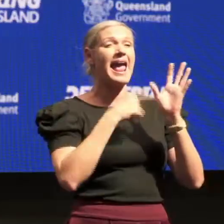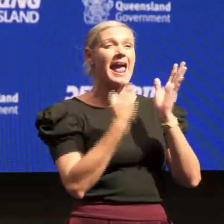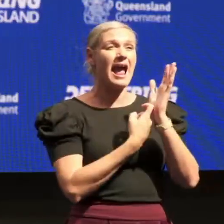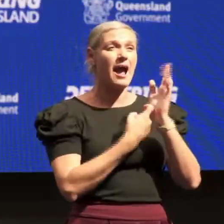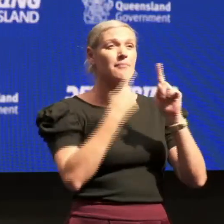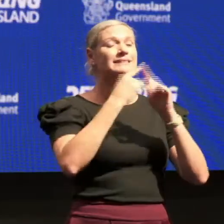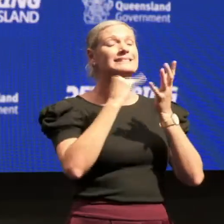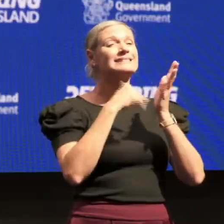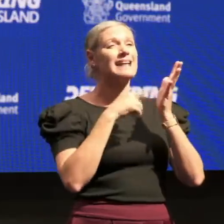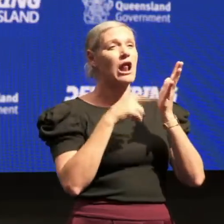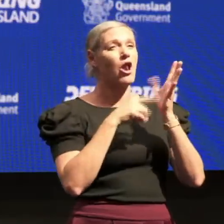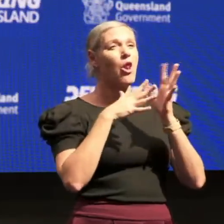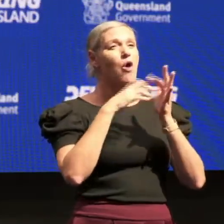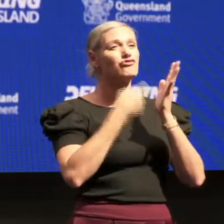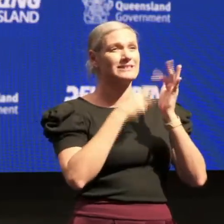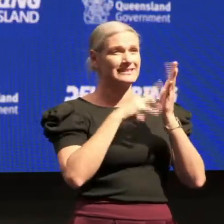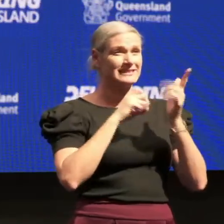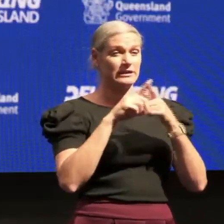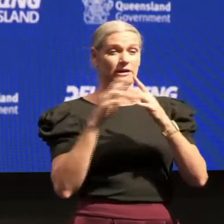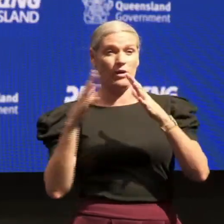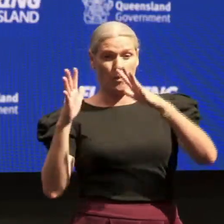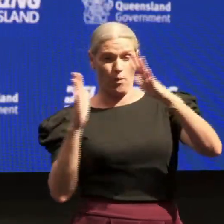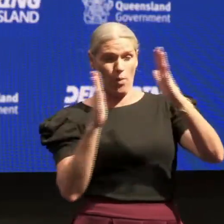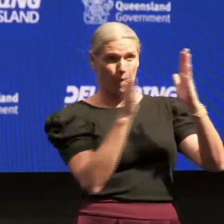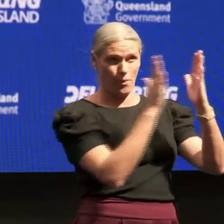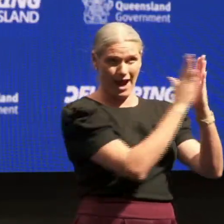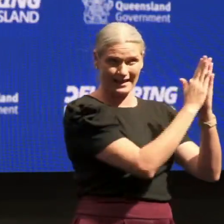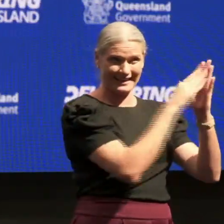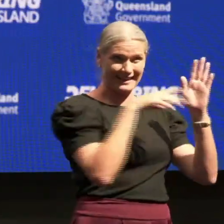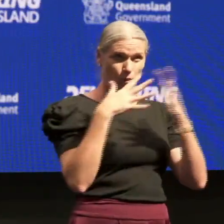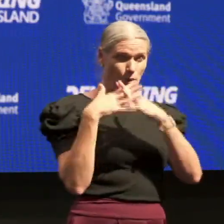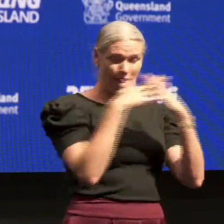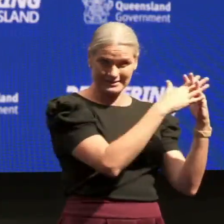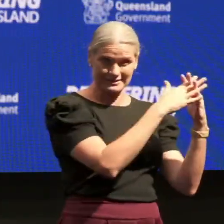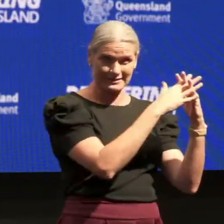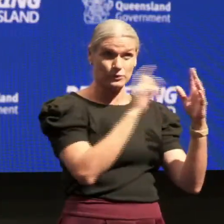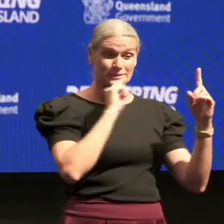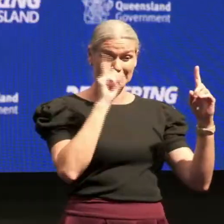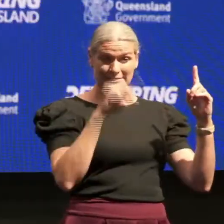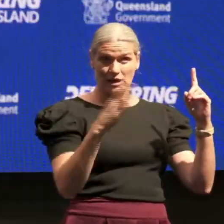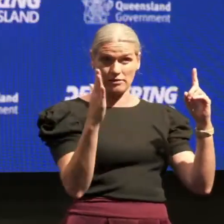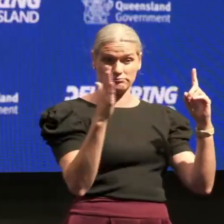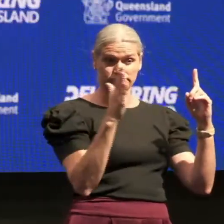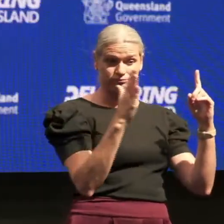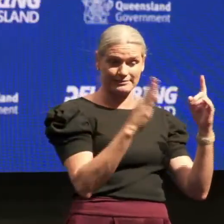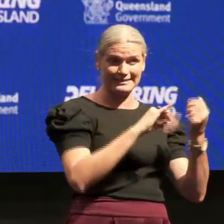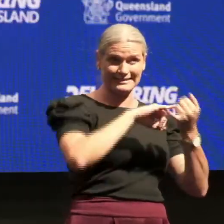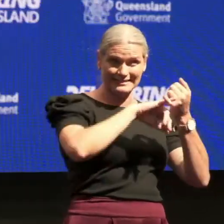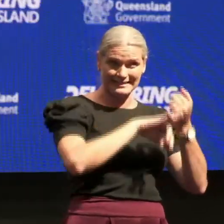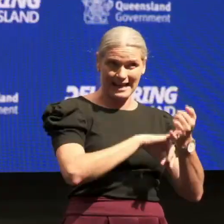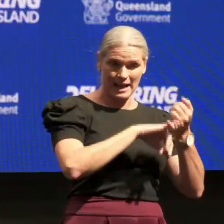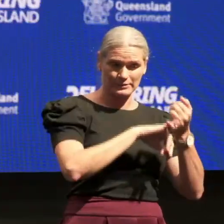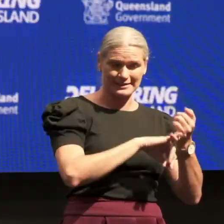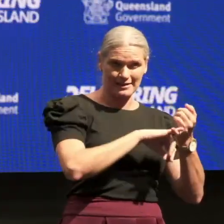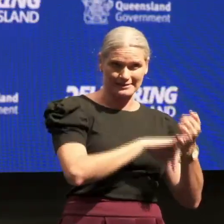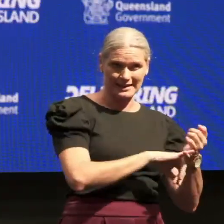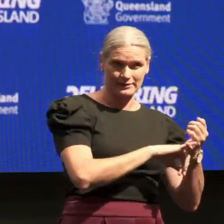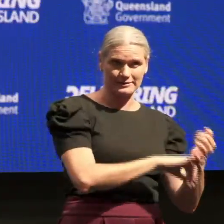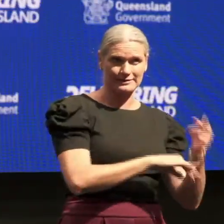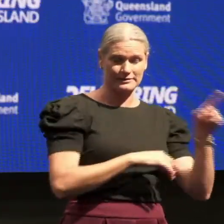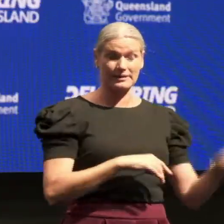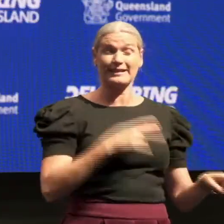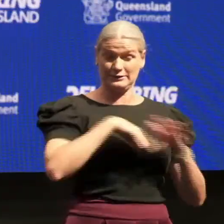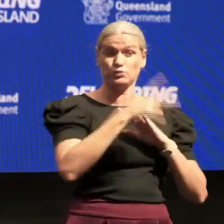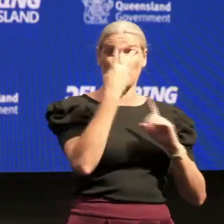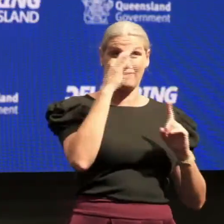and St Lawrence extending inland, but we will see that rainfall shift further south and further inland over the